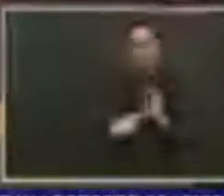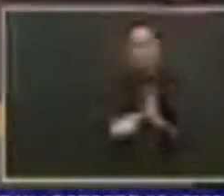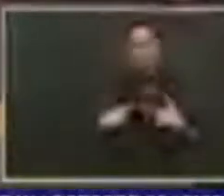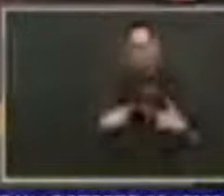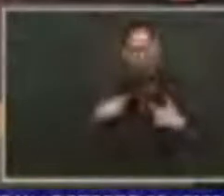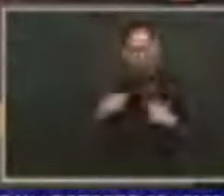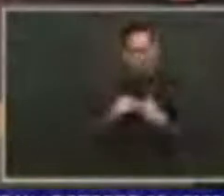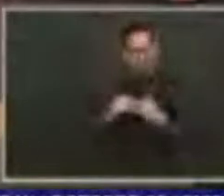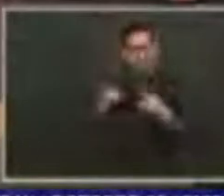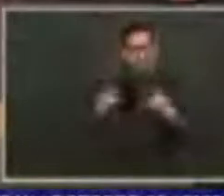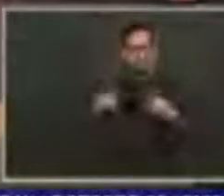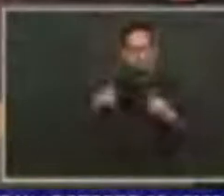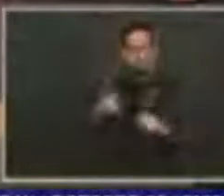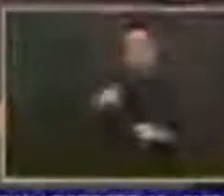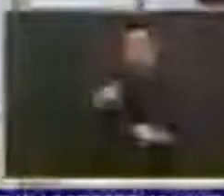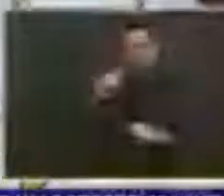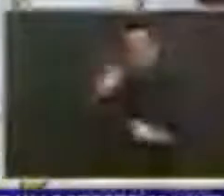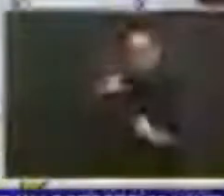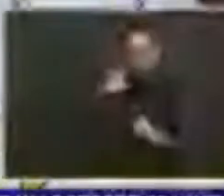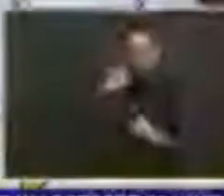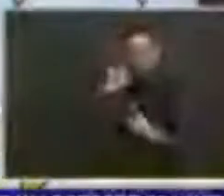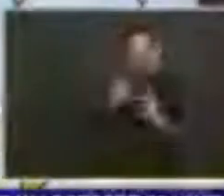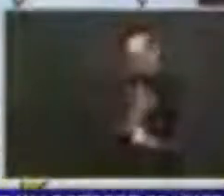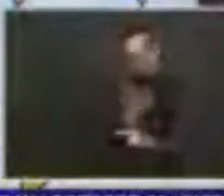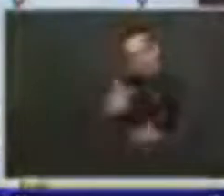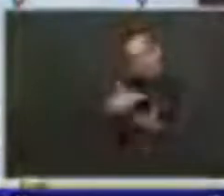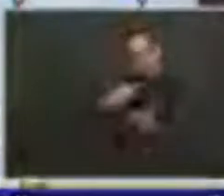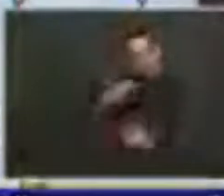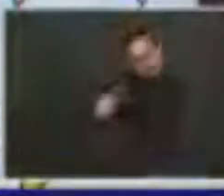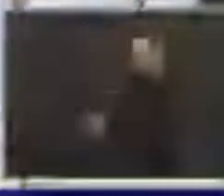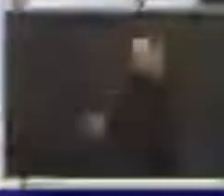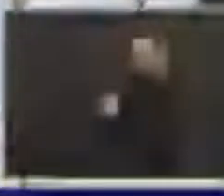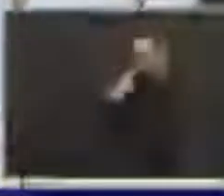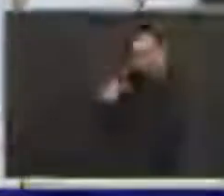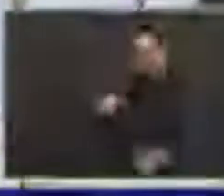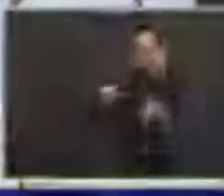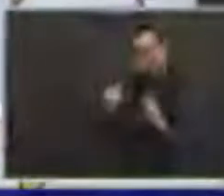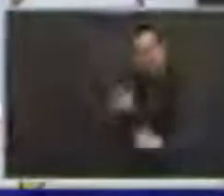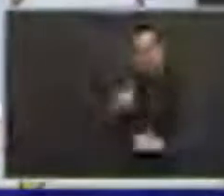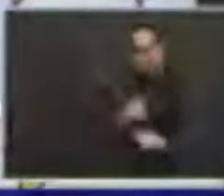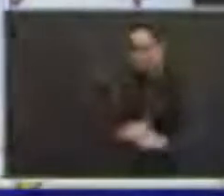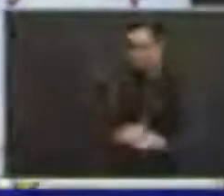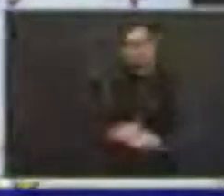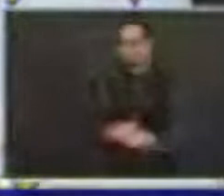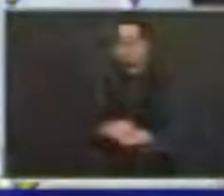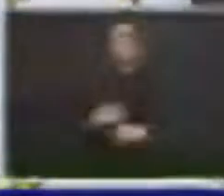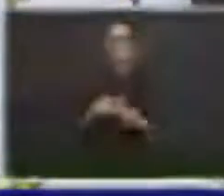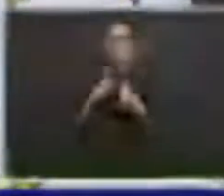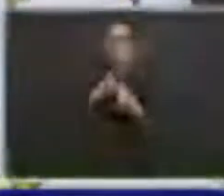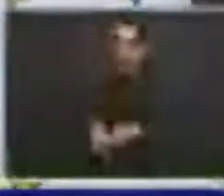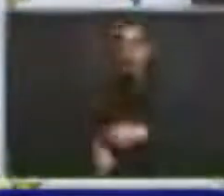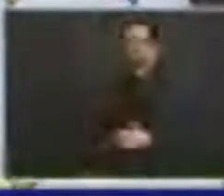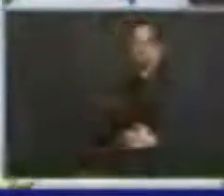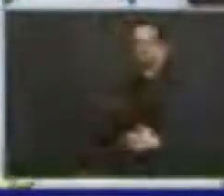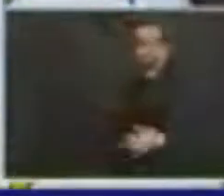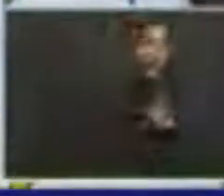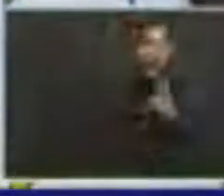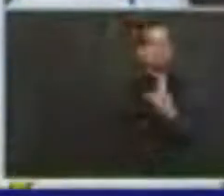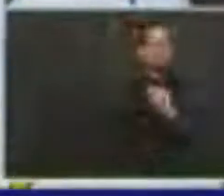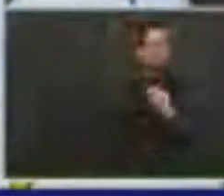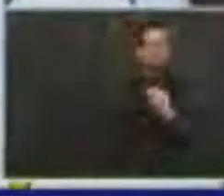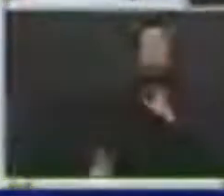right now? Well, no, but asymptomatic, if you're not